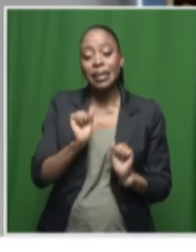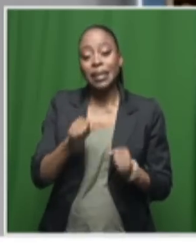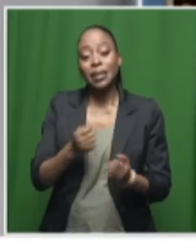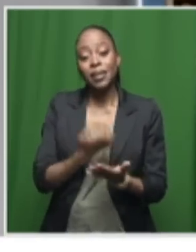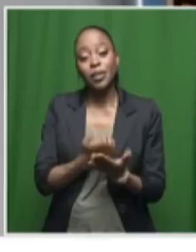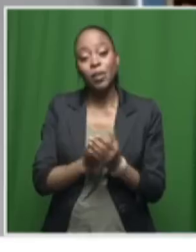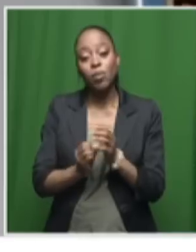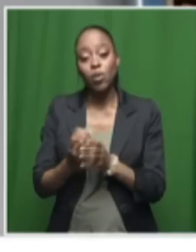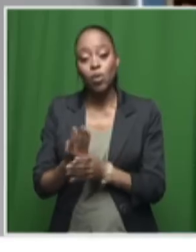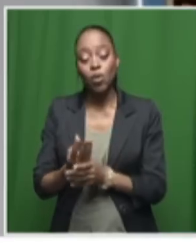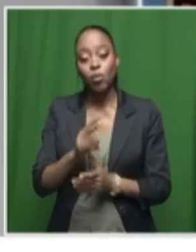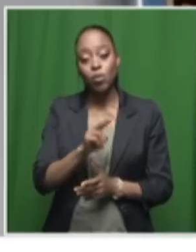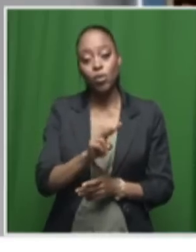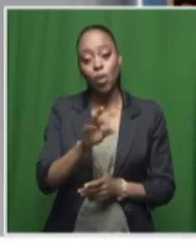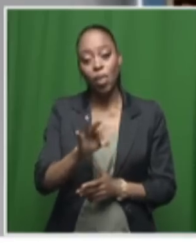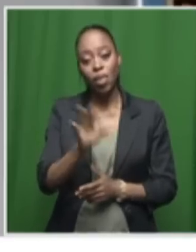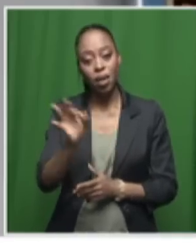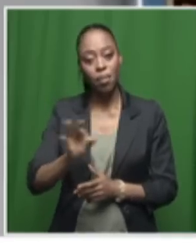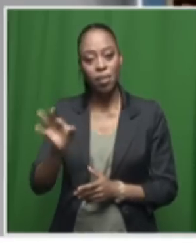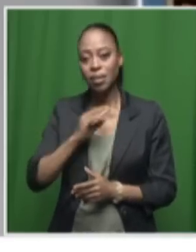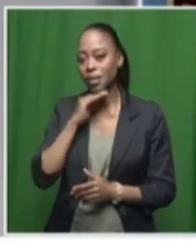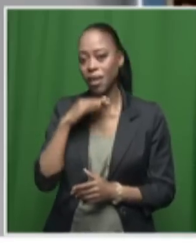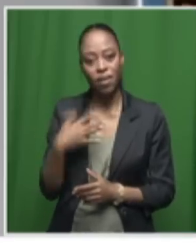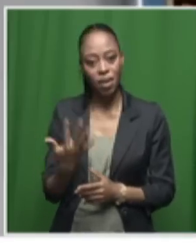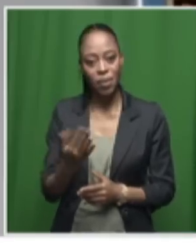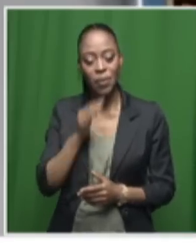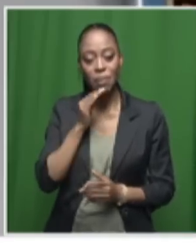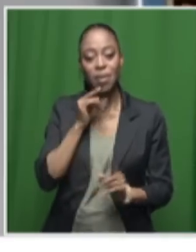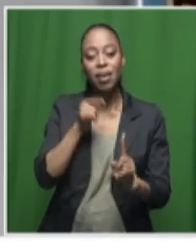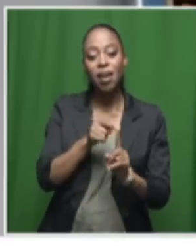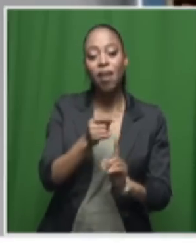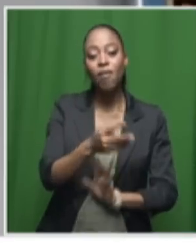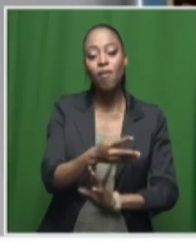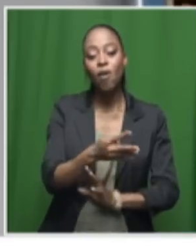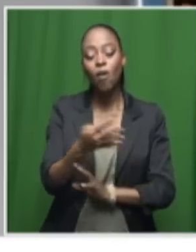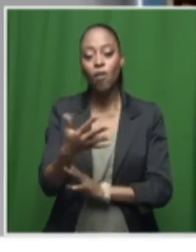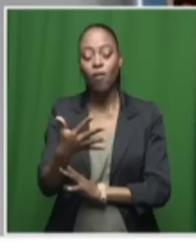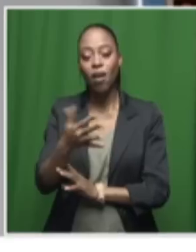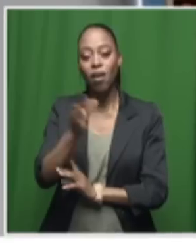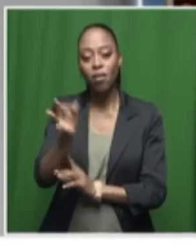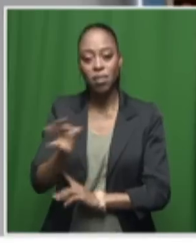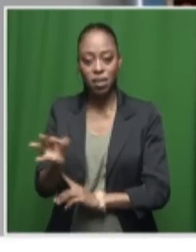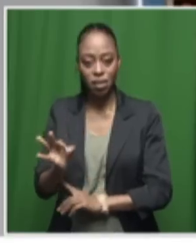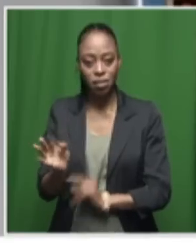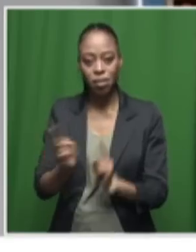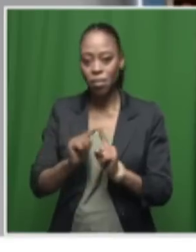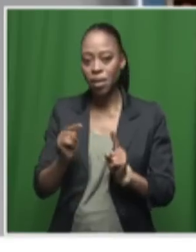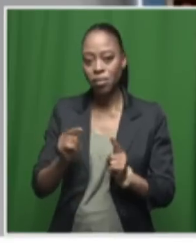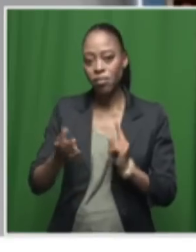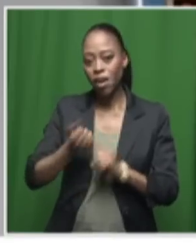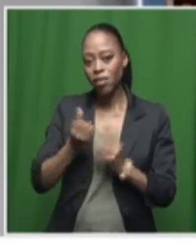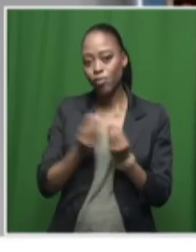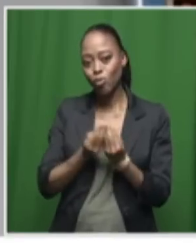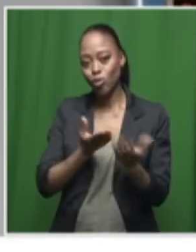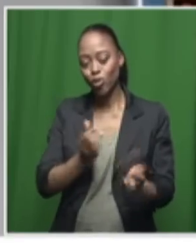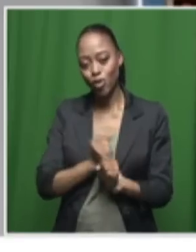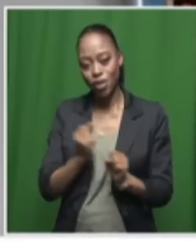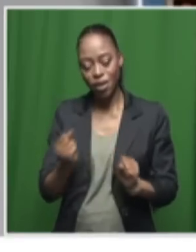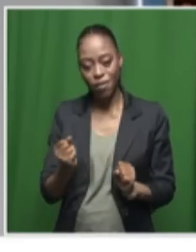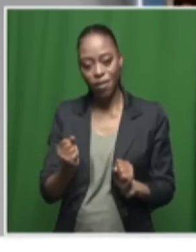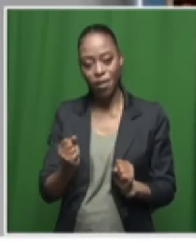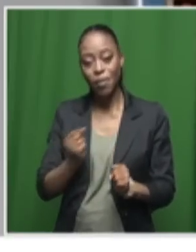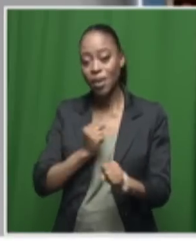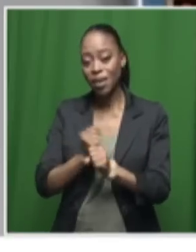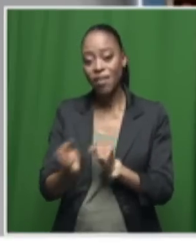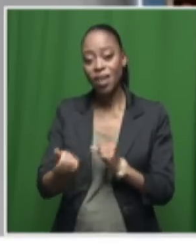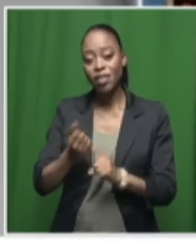economy is growing at 2 or 3%, it's just not good enough. We need to aim for 4 or 5%. And I'm afraid we're not going to get there. We're not going to get there for a number